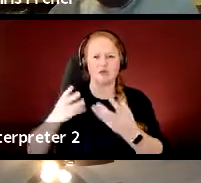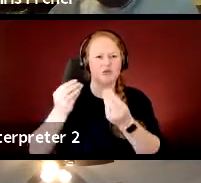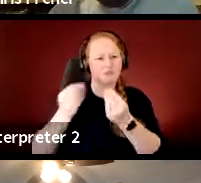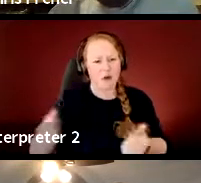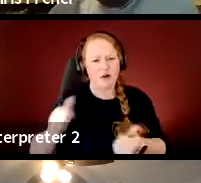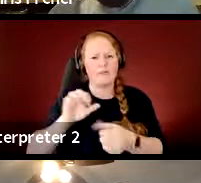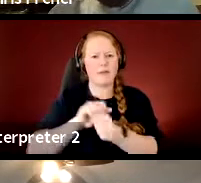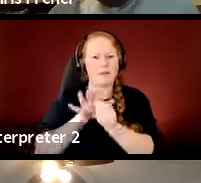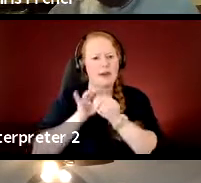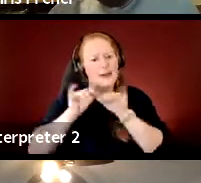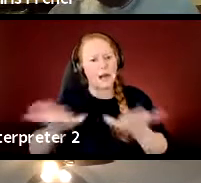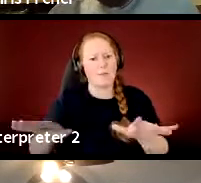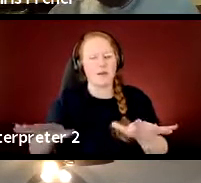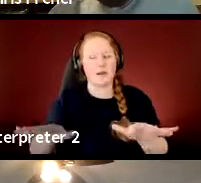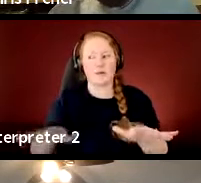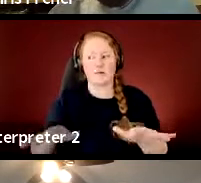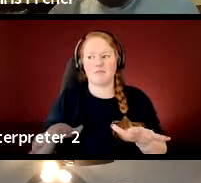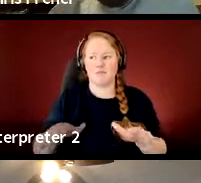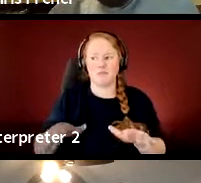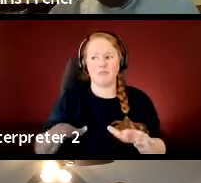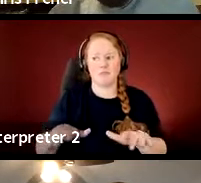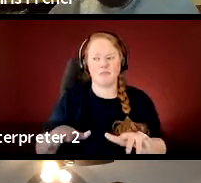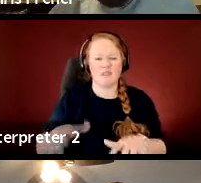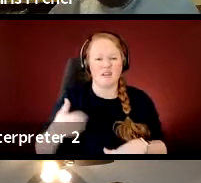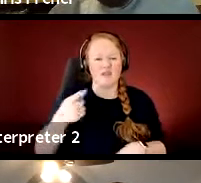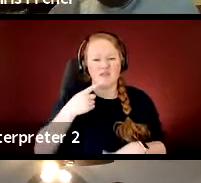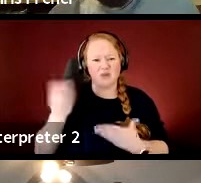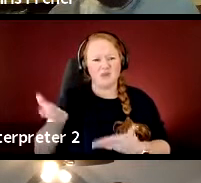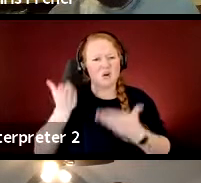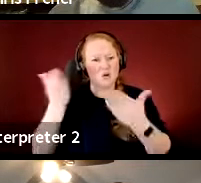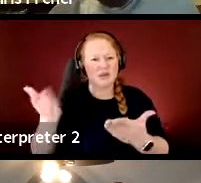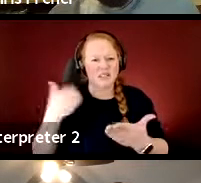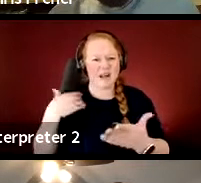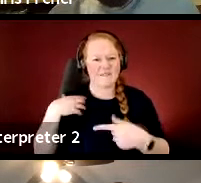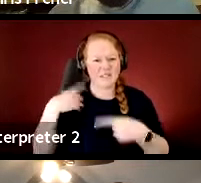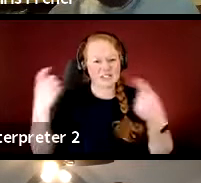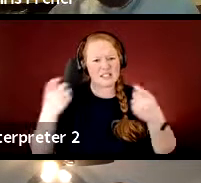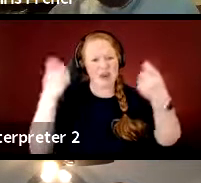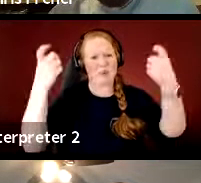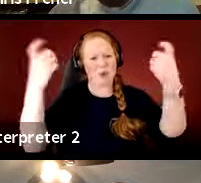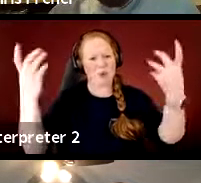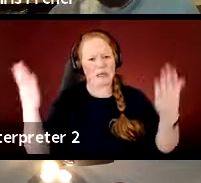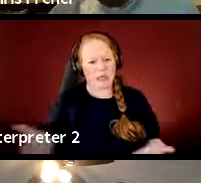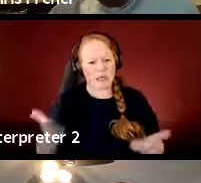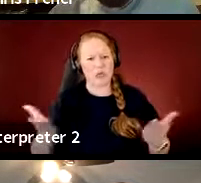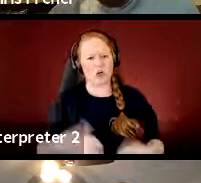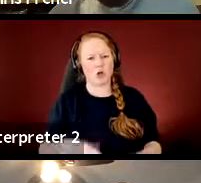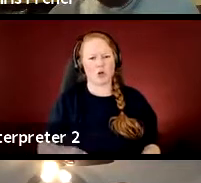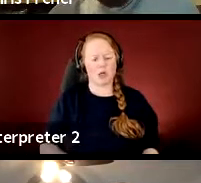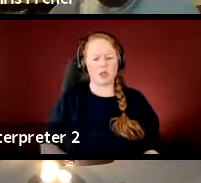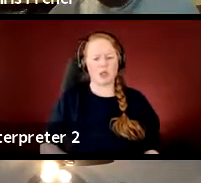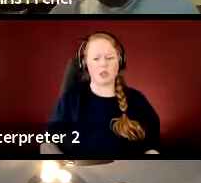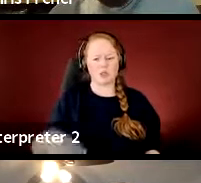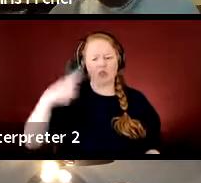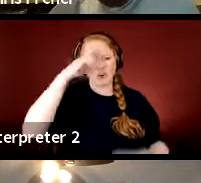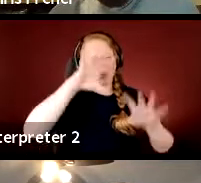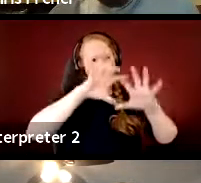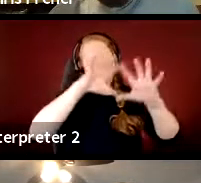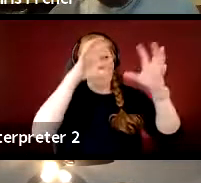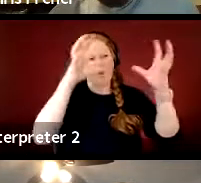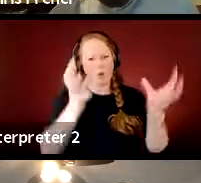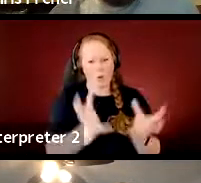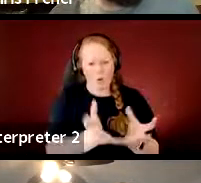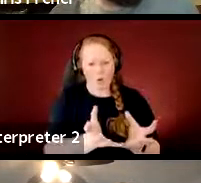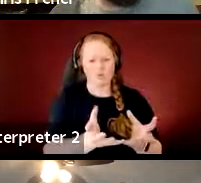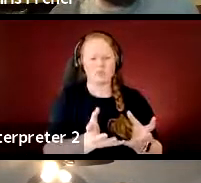have a pandemic ceremony here to get out of it. It will be for the world, for the nation, and of course for